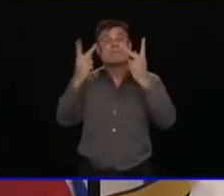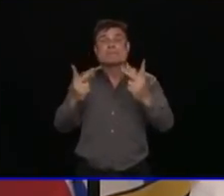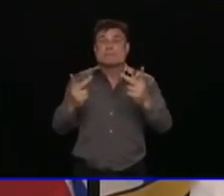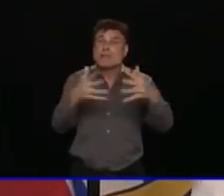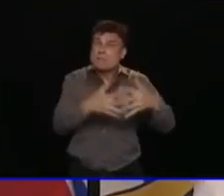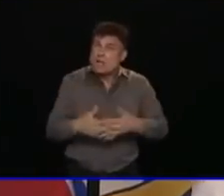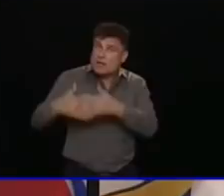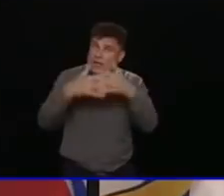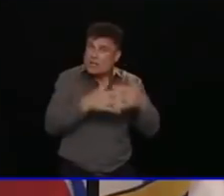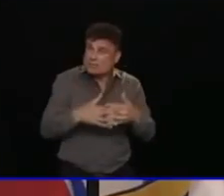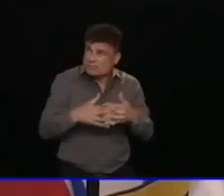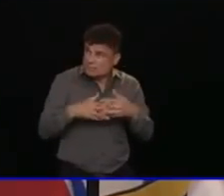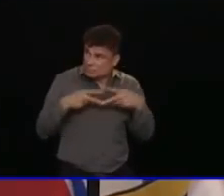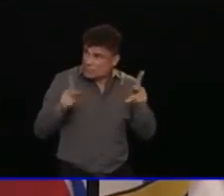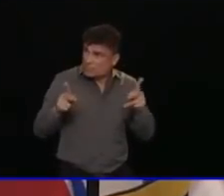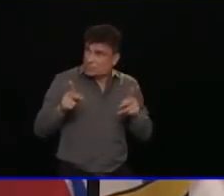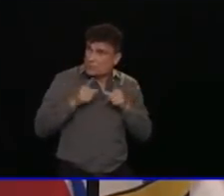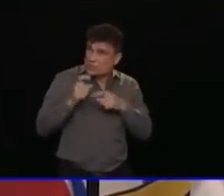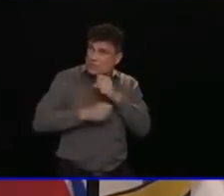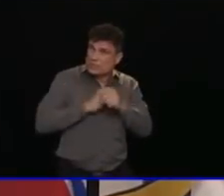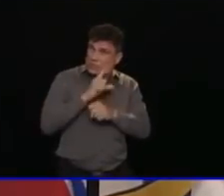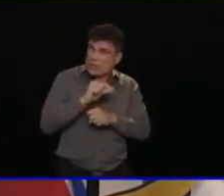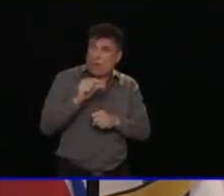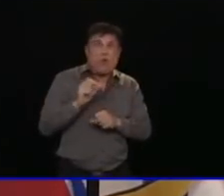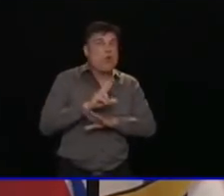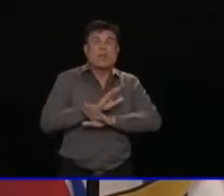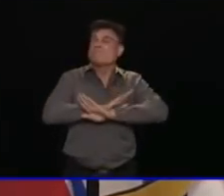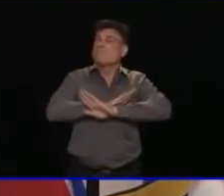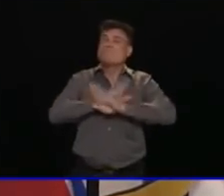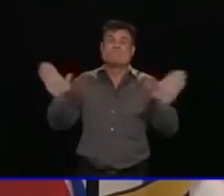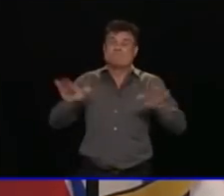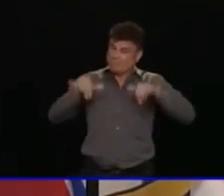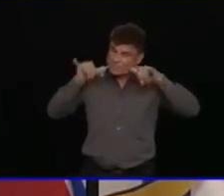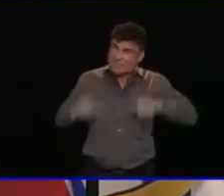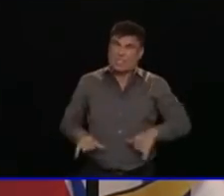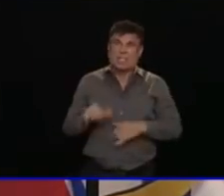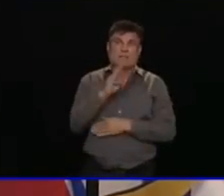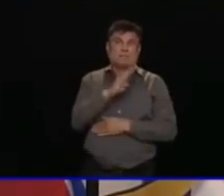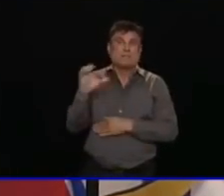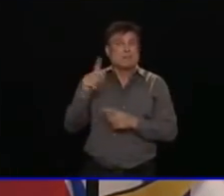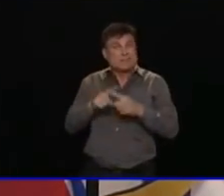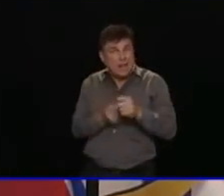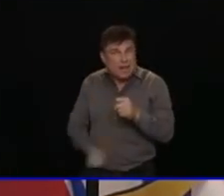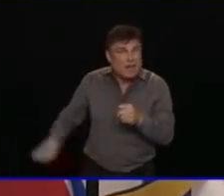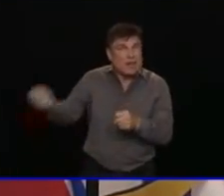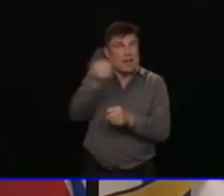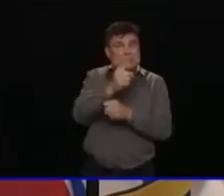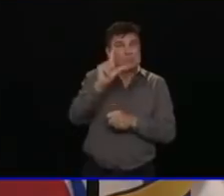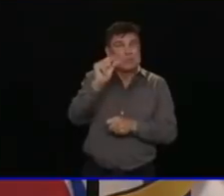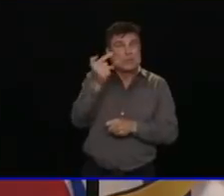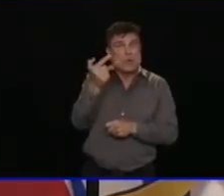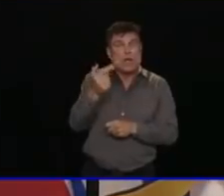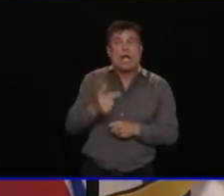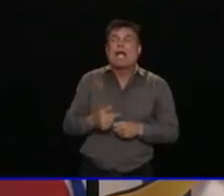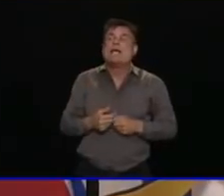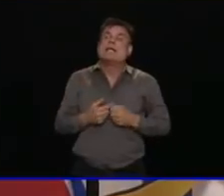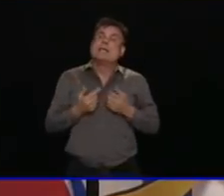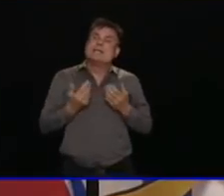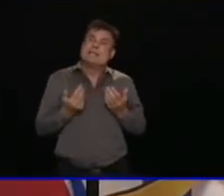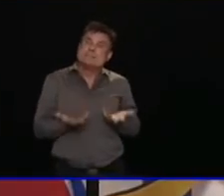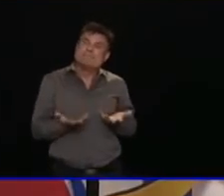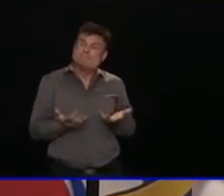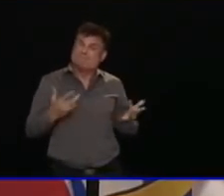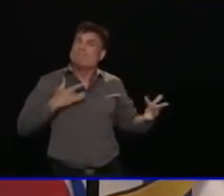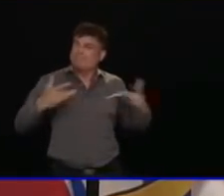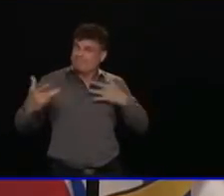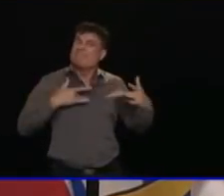discussed. It's very concerning what we're seeing in some parts of the U.S., particularly some of the larger southern